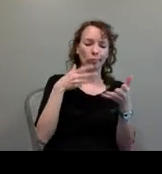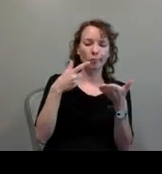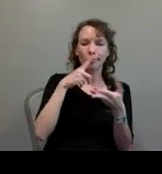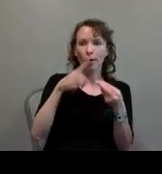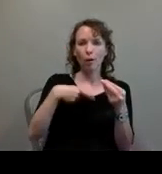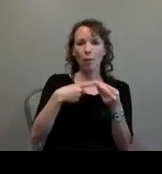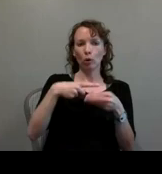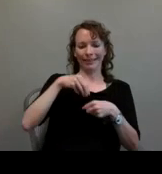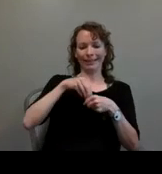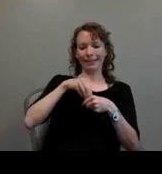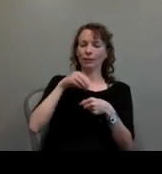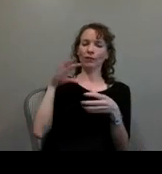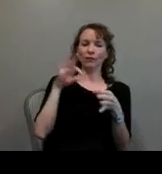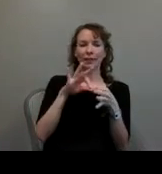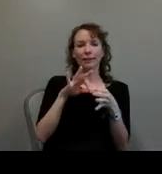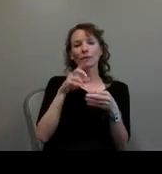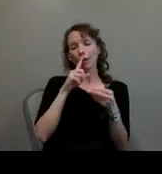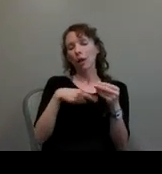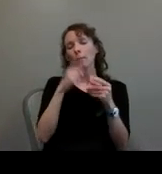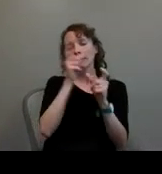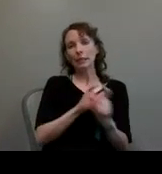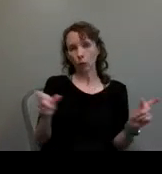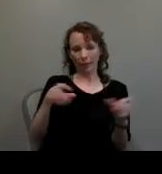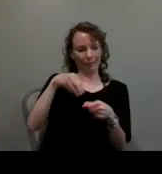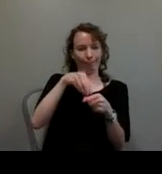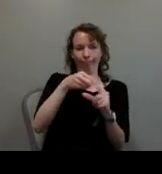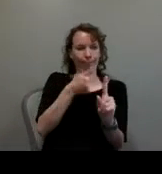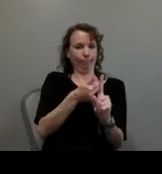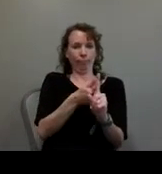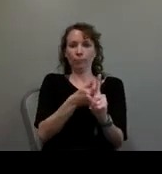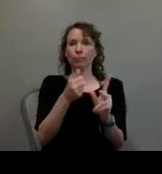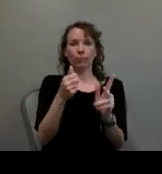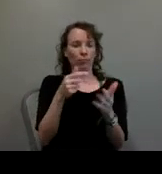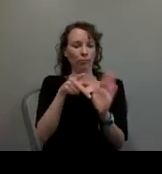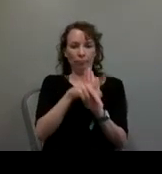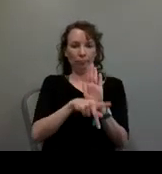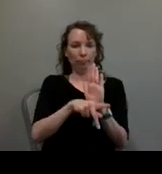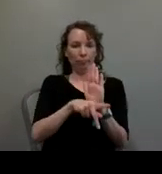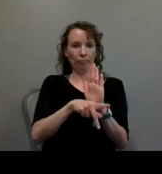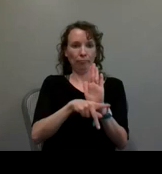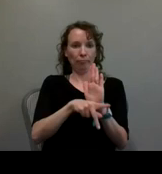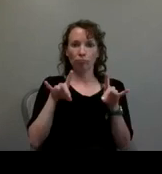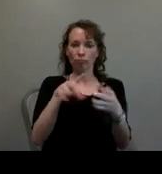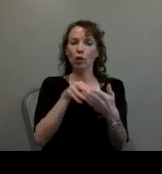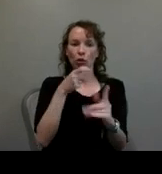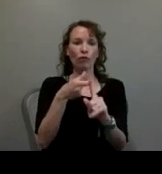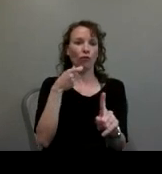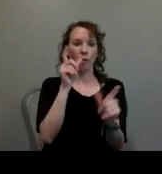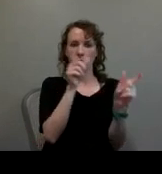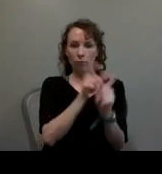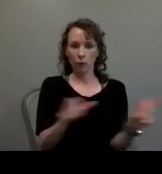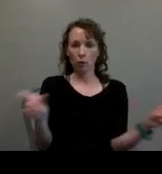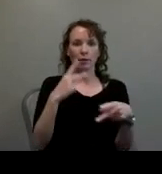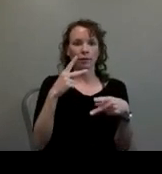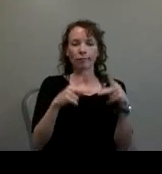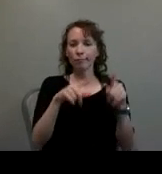to sequence intrinsic properties that can be learned from sequence variation alone, and this is also related to